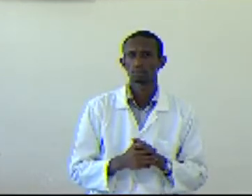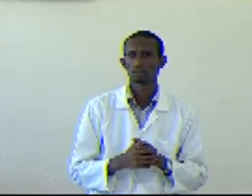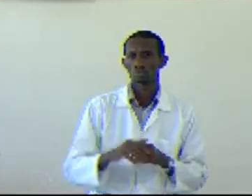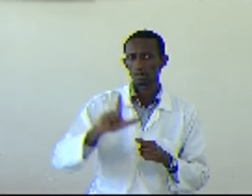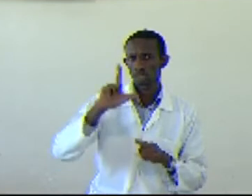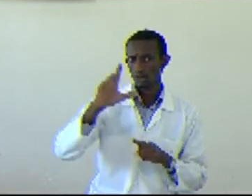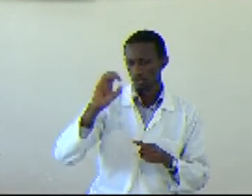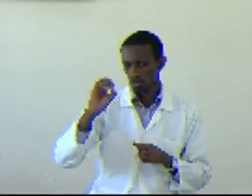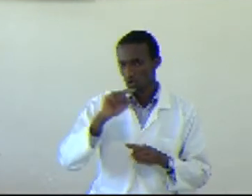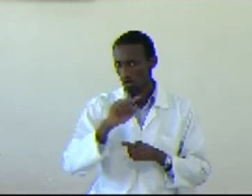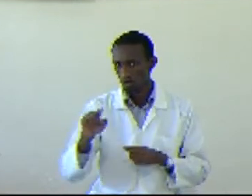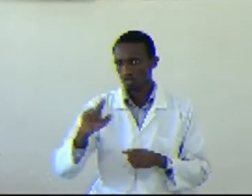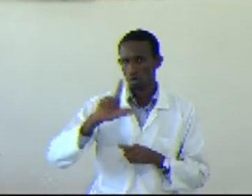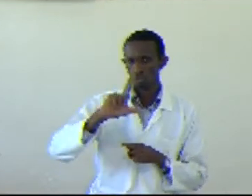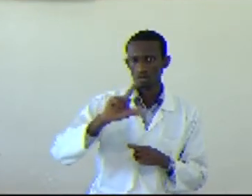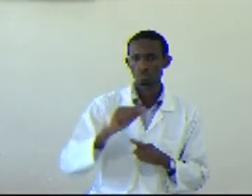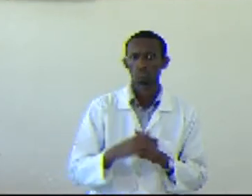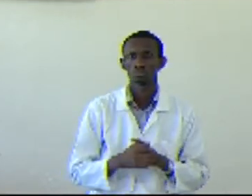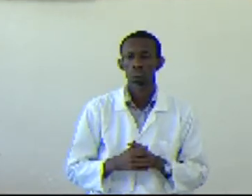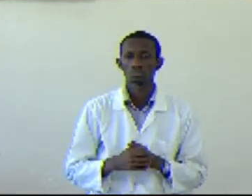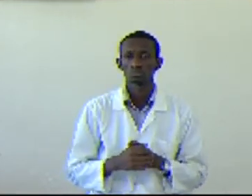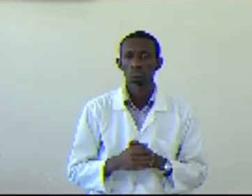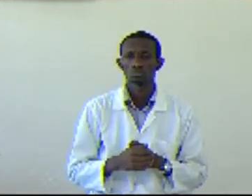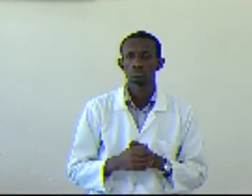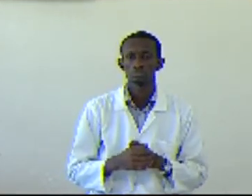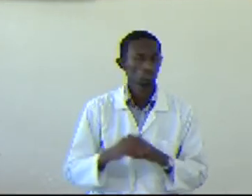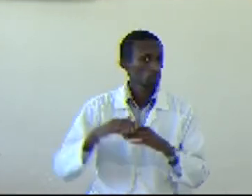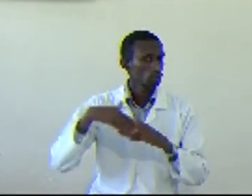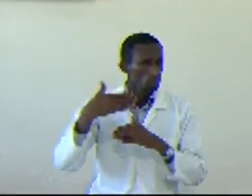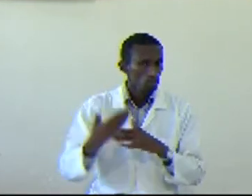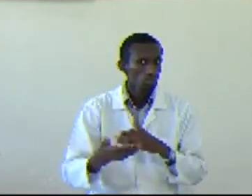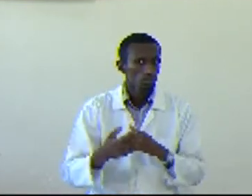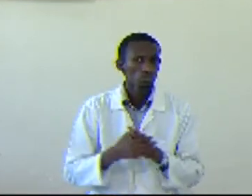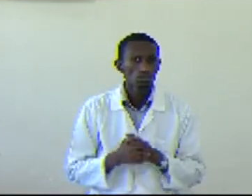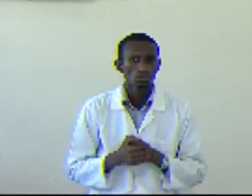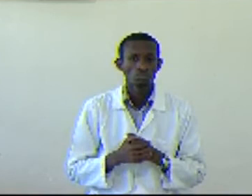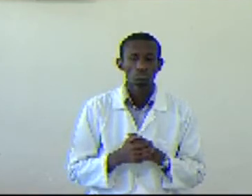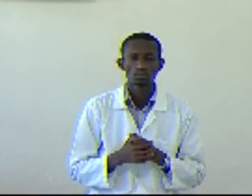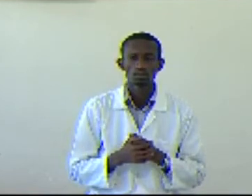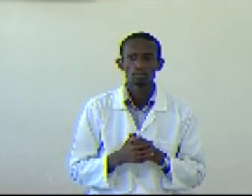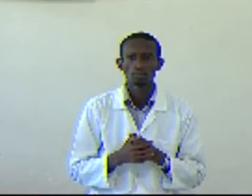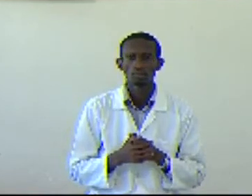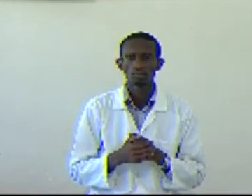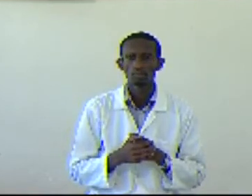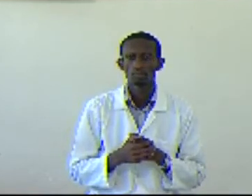L, right? That is over L. So then after, here we have